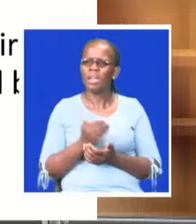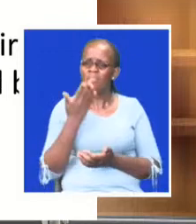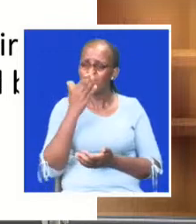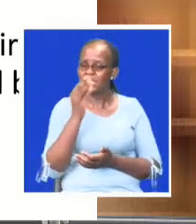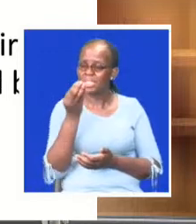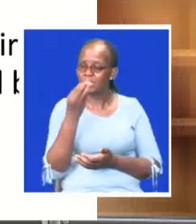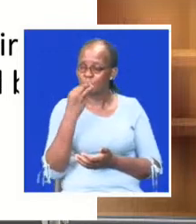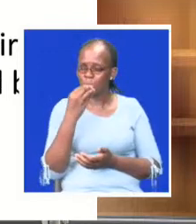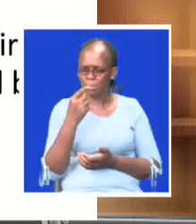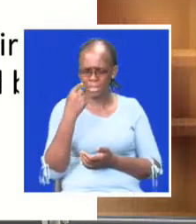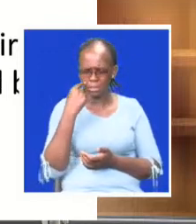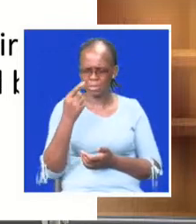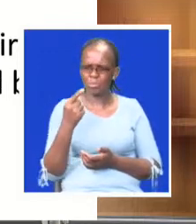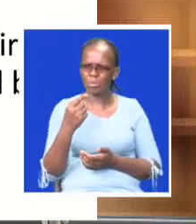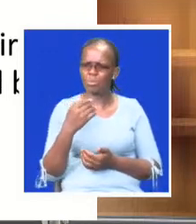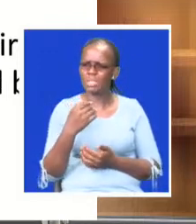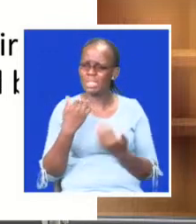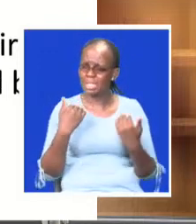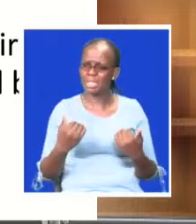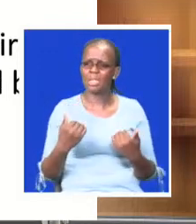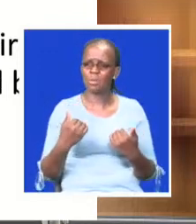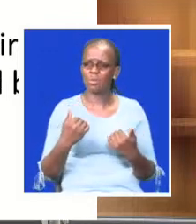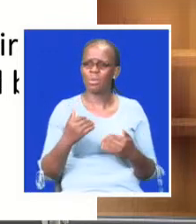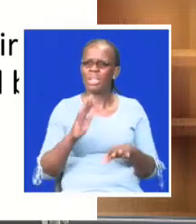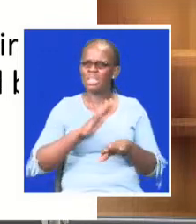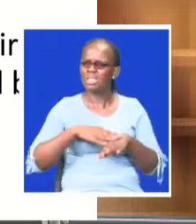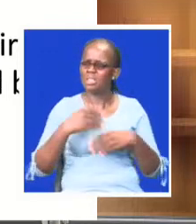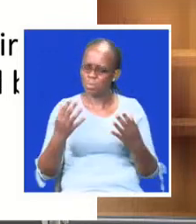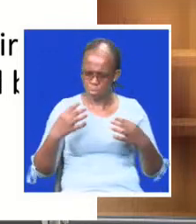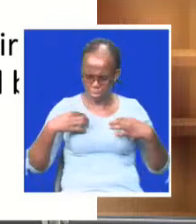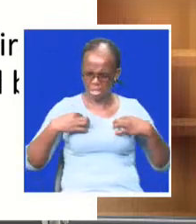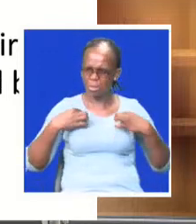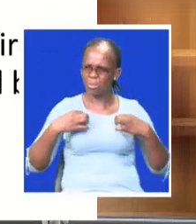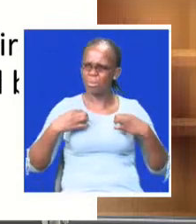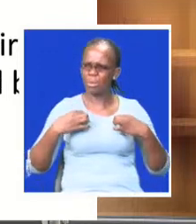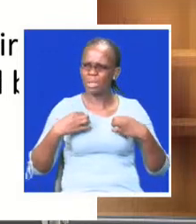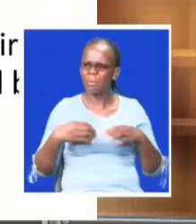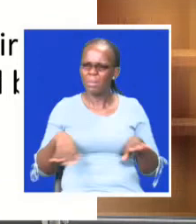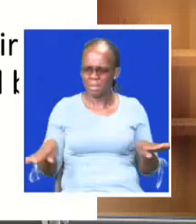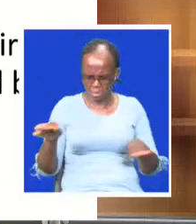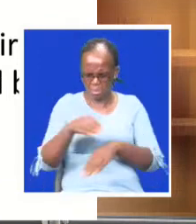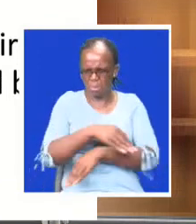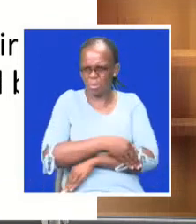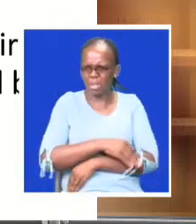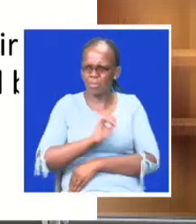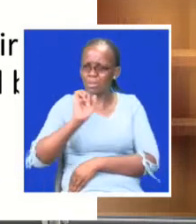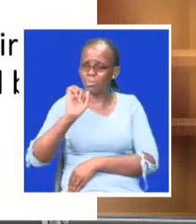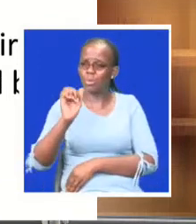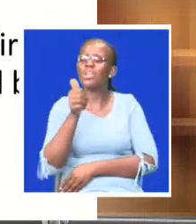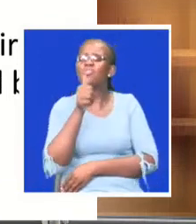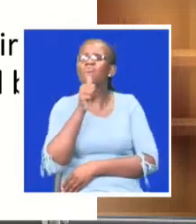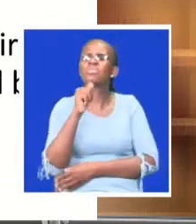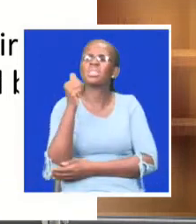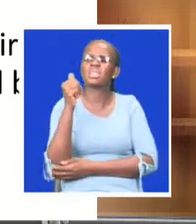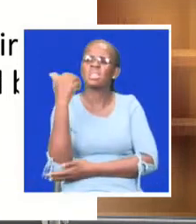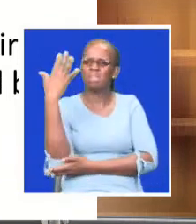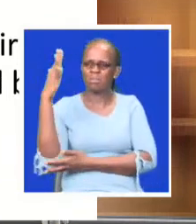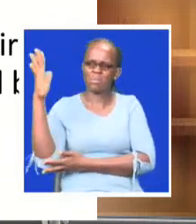were naked. And they covered themselves with leaves of a fig